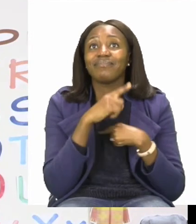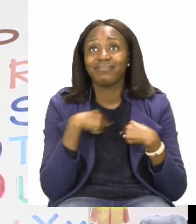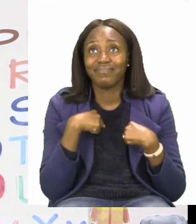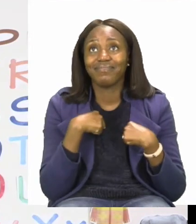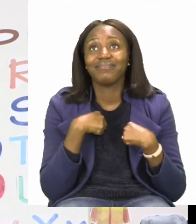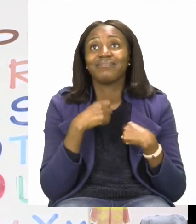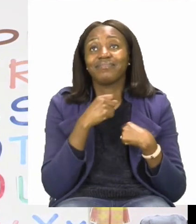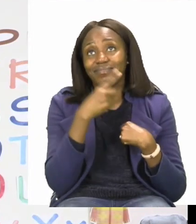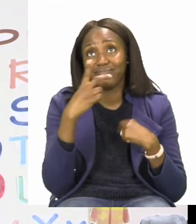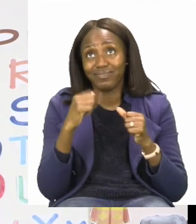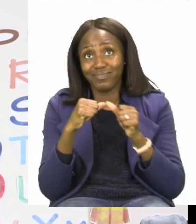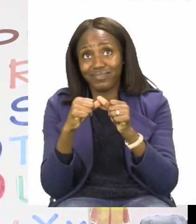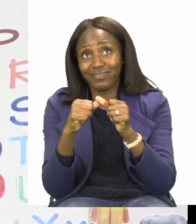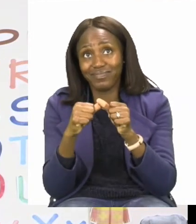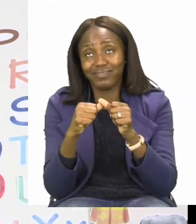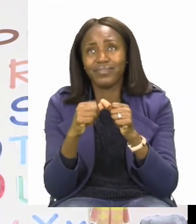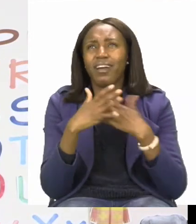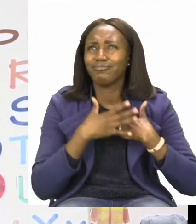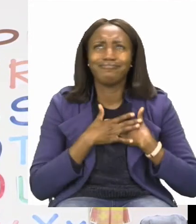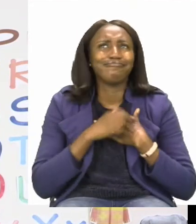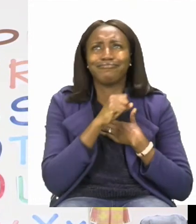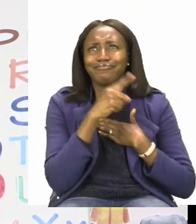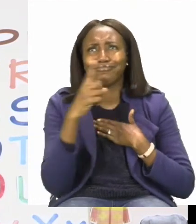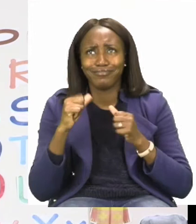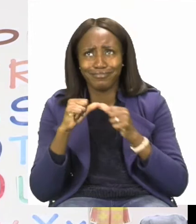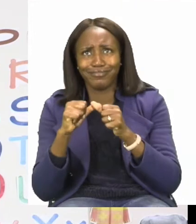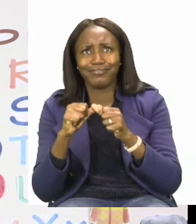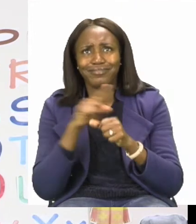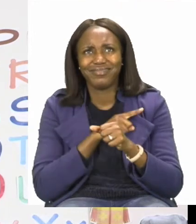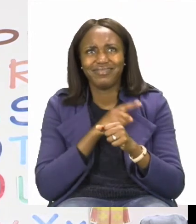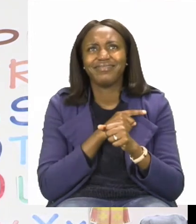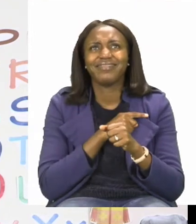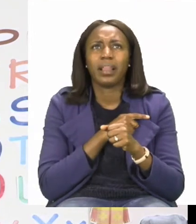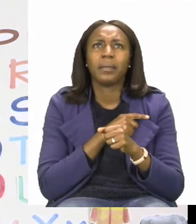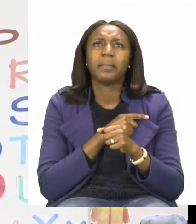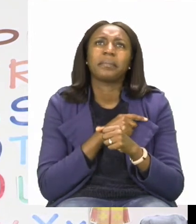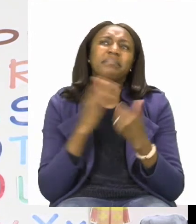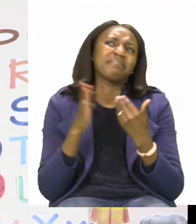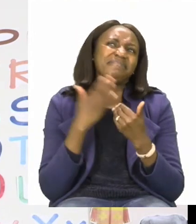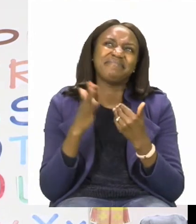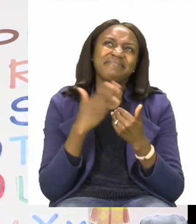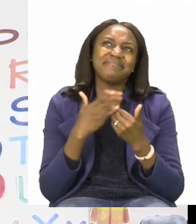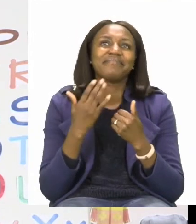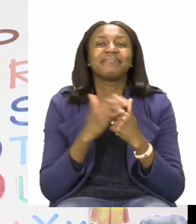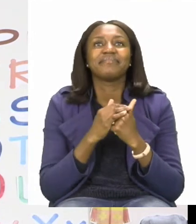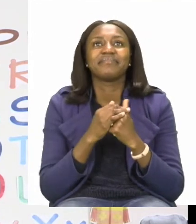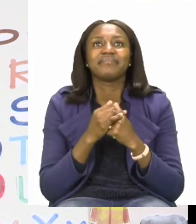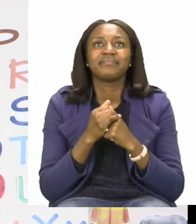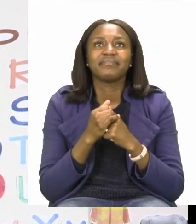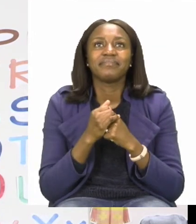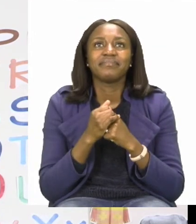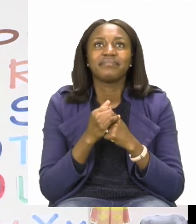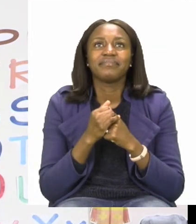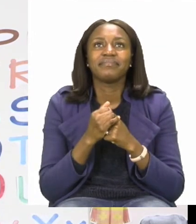on. Now, I enjoy counting on because counting on helps us very much so. Now, if I